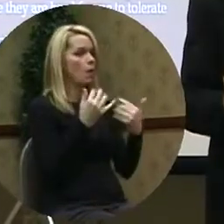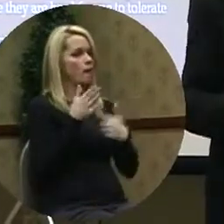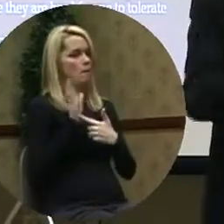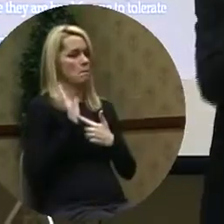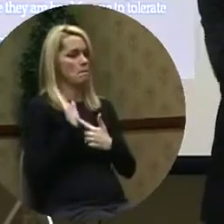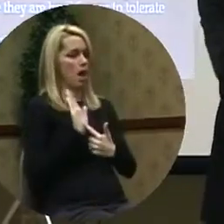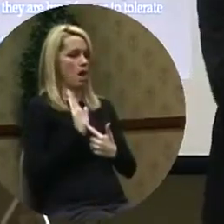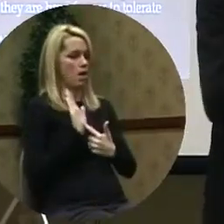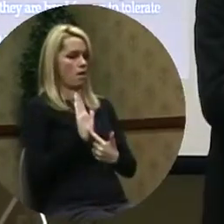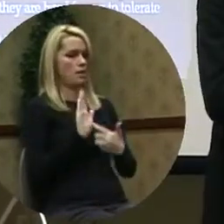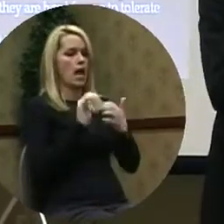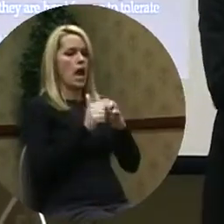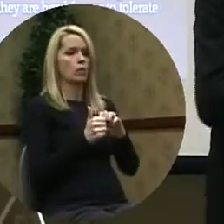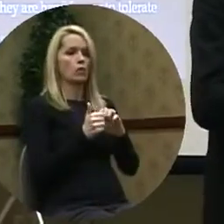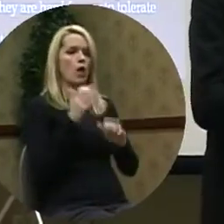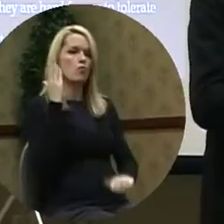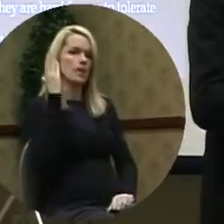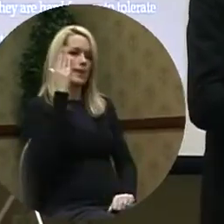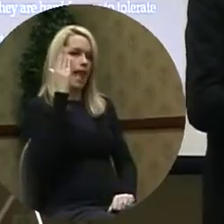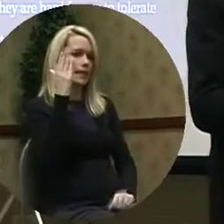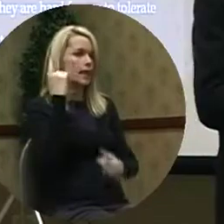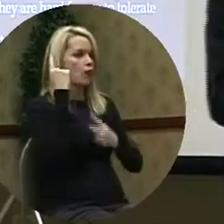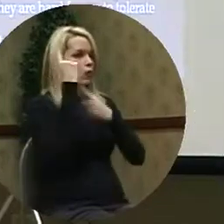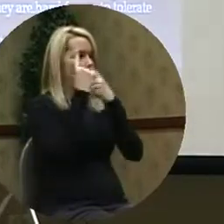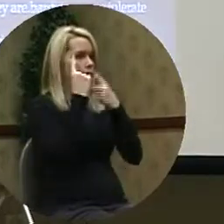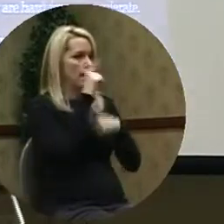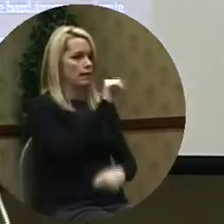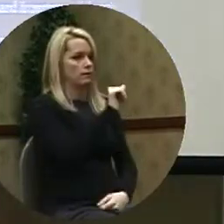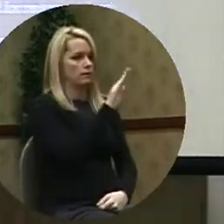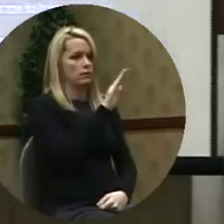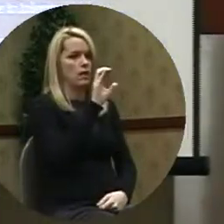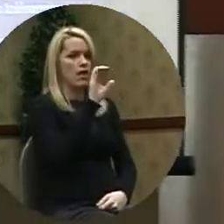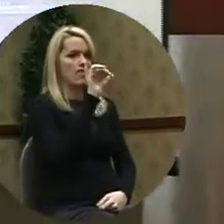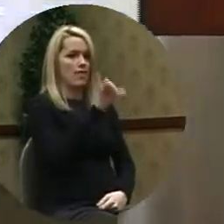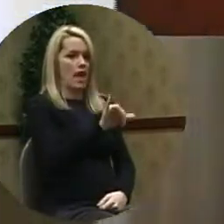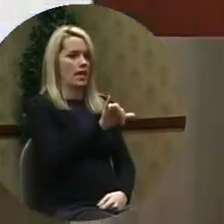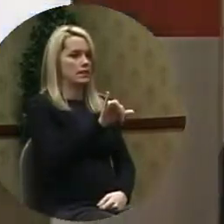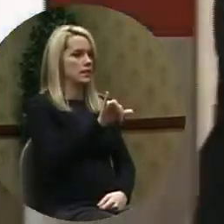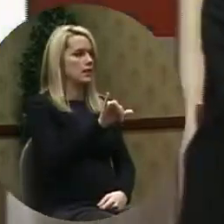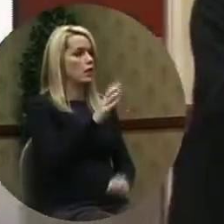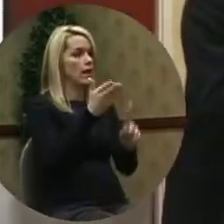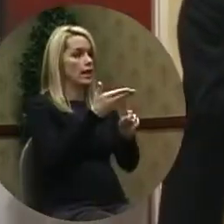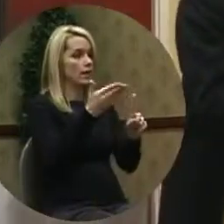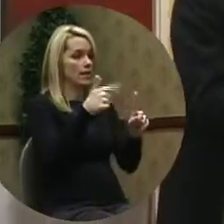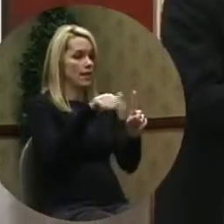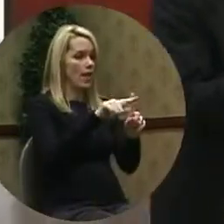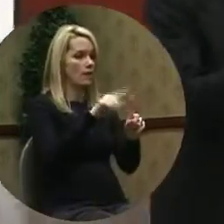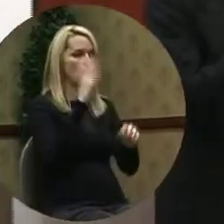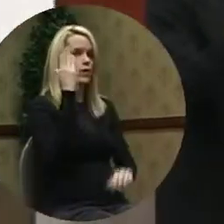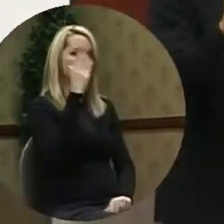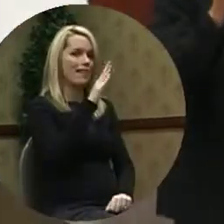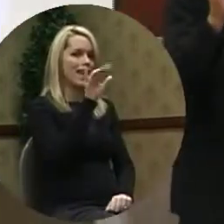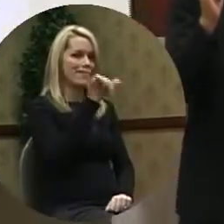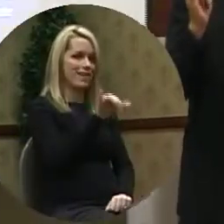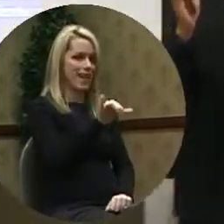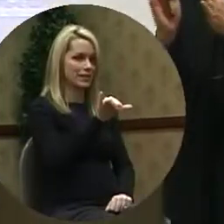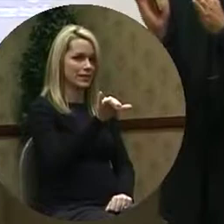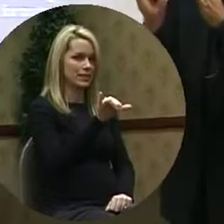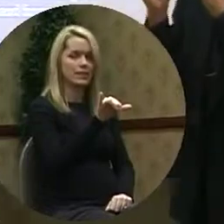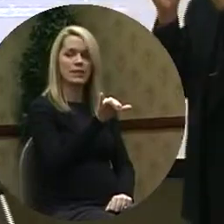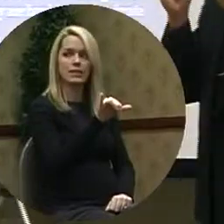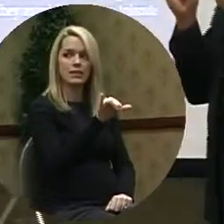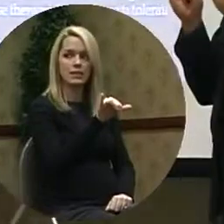modeled for them how to present to you and how to think about it. Because if you can get them to present this way, what you're